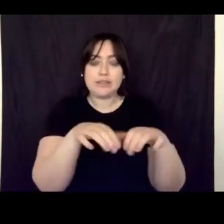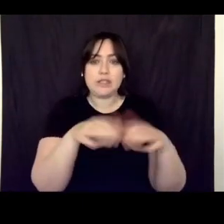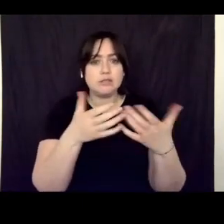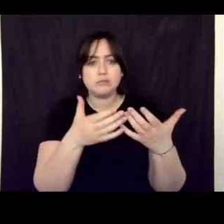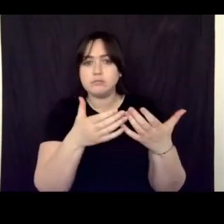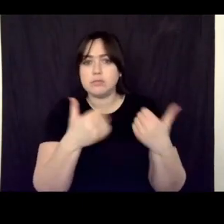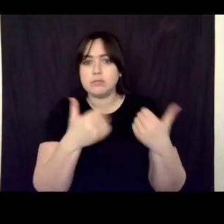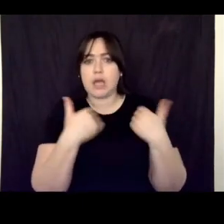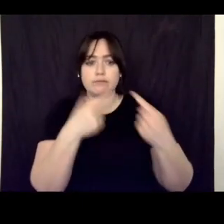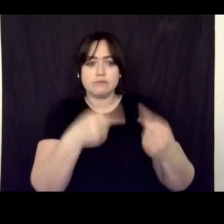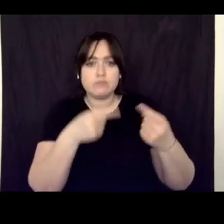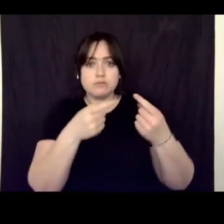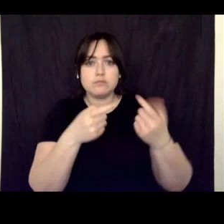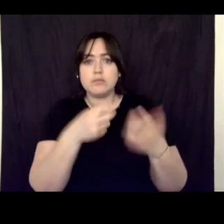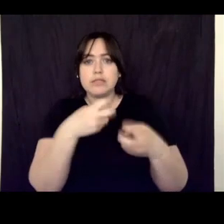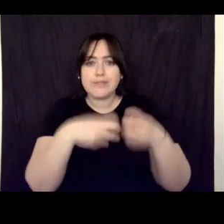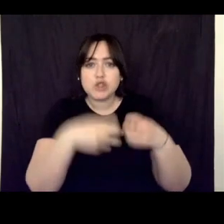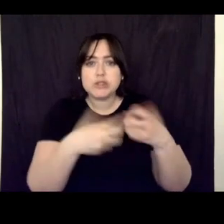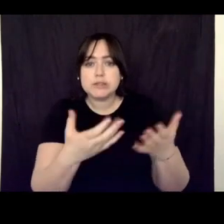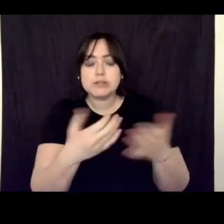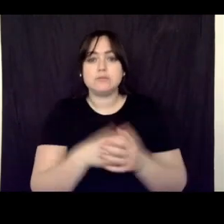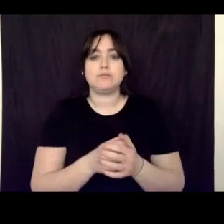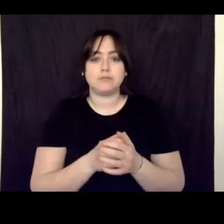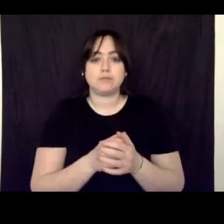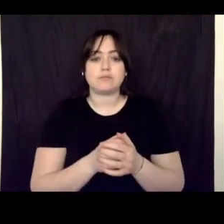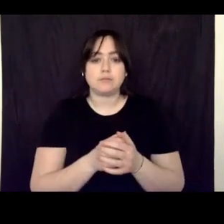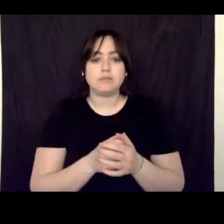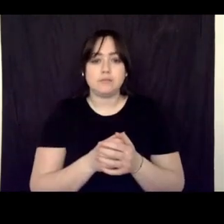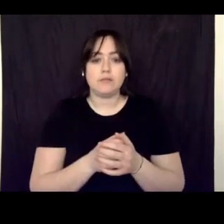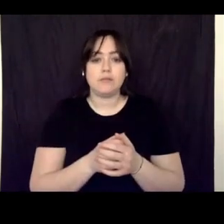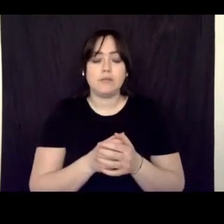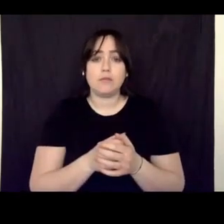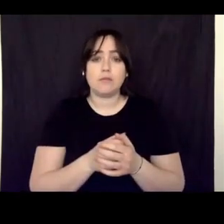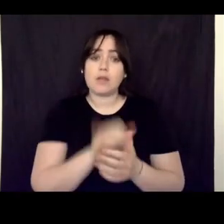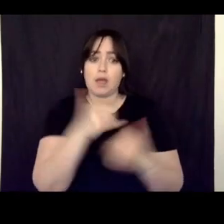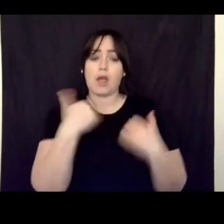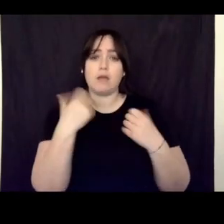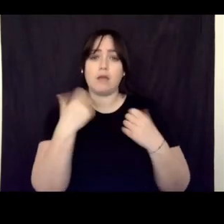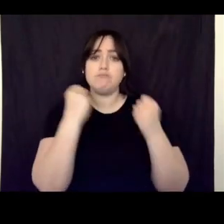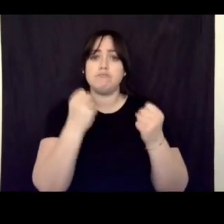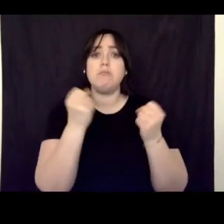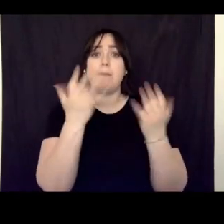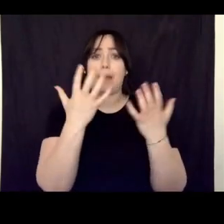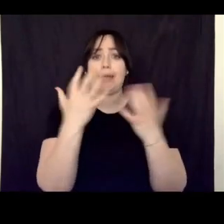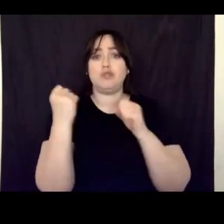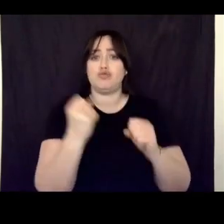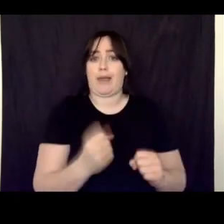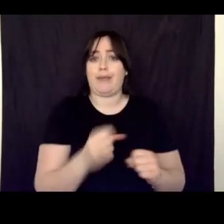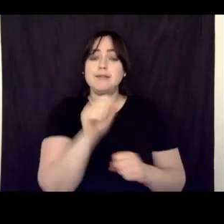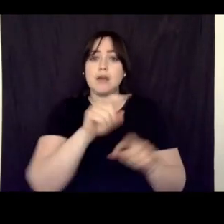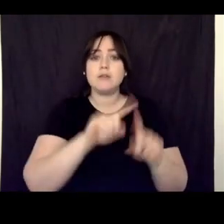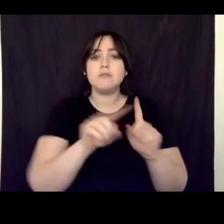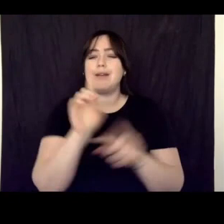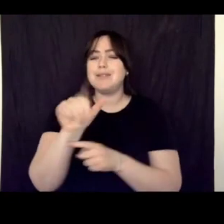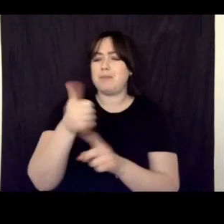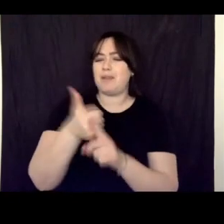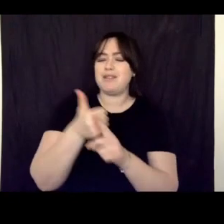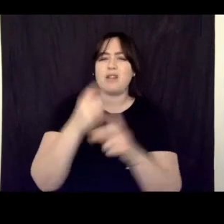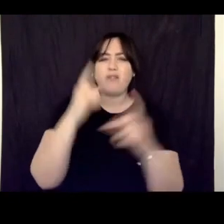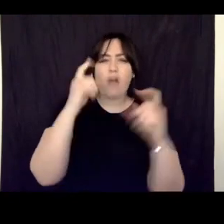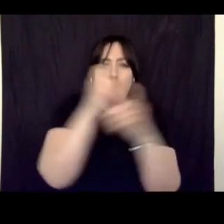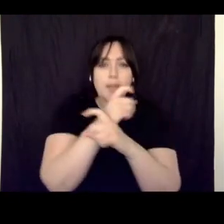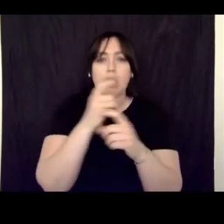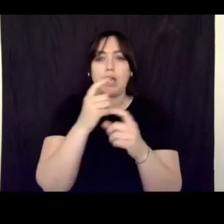And there's a lot of strengths to the Washington Group questions, but of course, disability is a very complicated, very